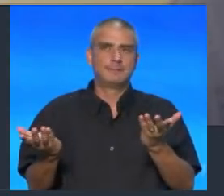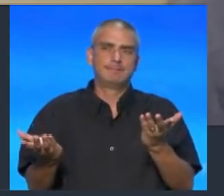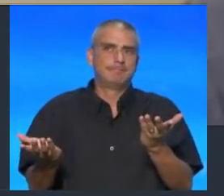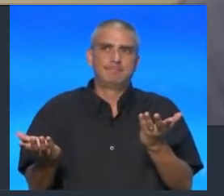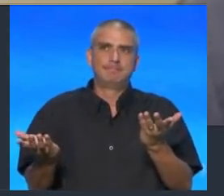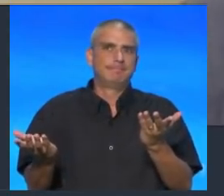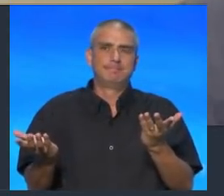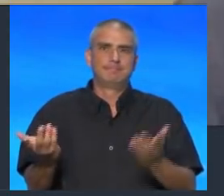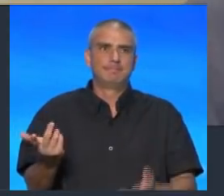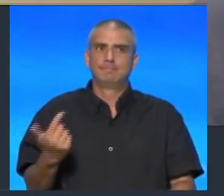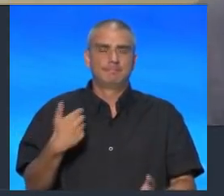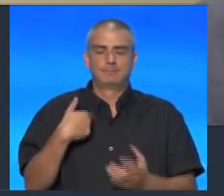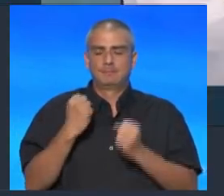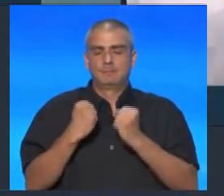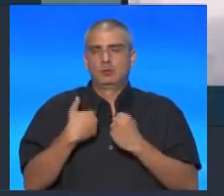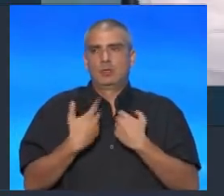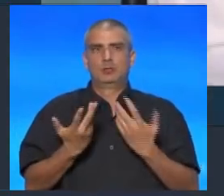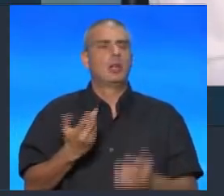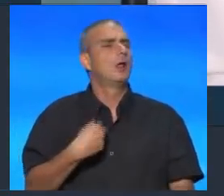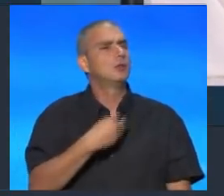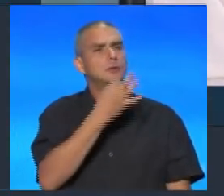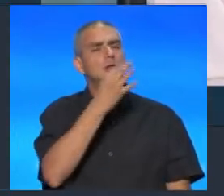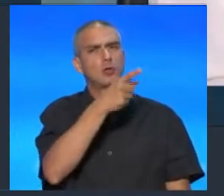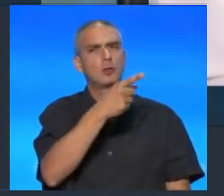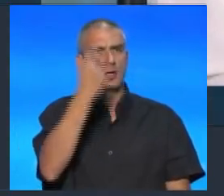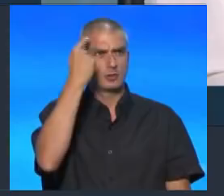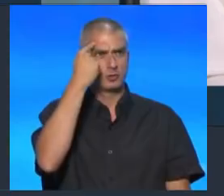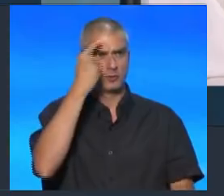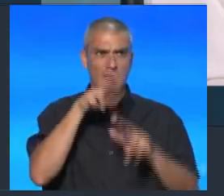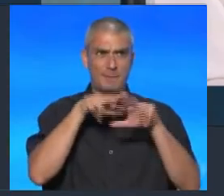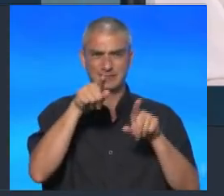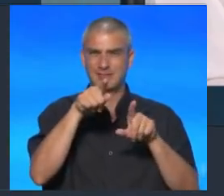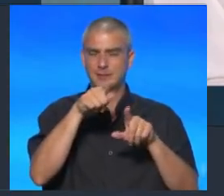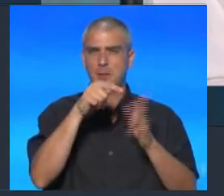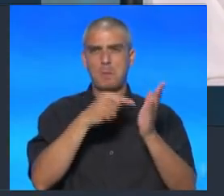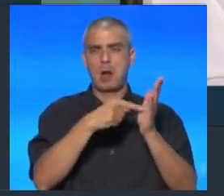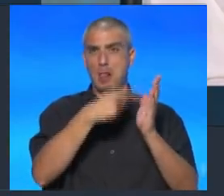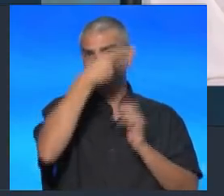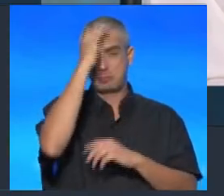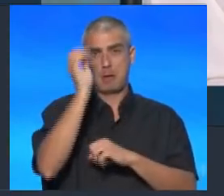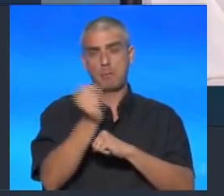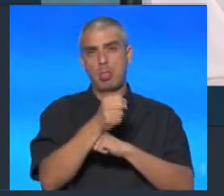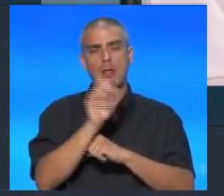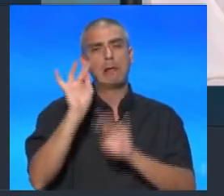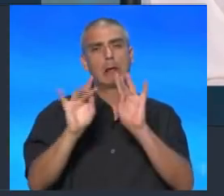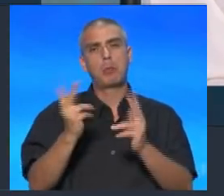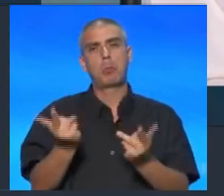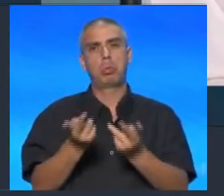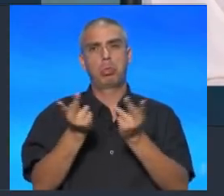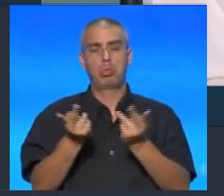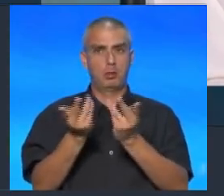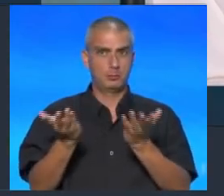I struggle with it. Mm-hmm. Let me ask you, do you think that this situation is influenced by Trump's feeble